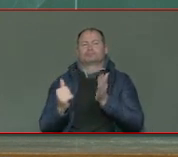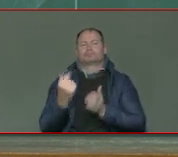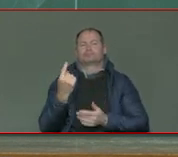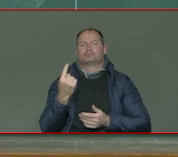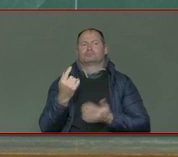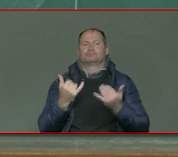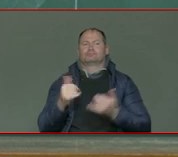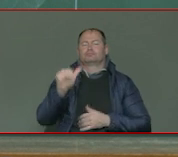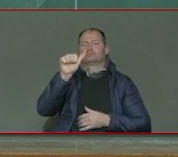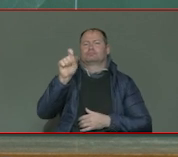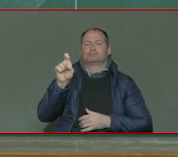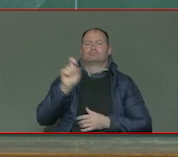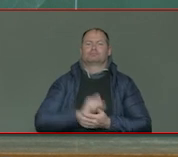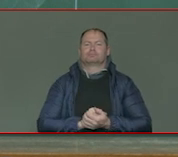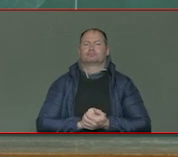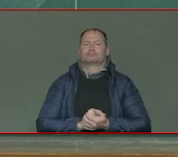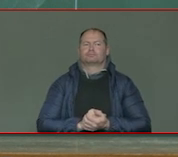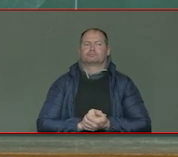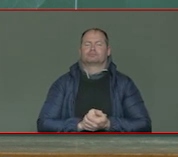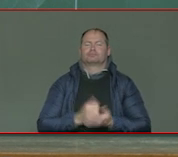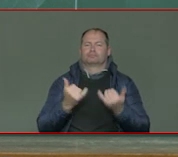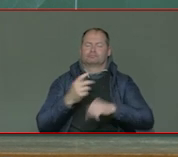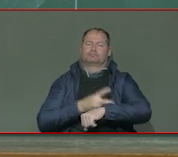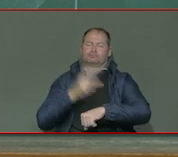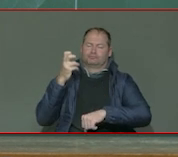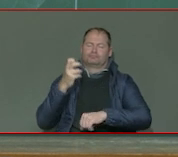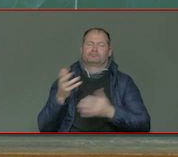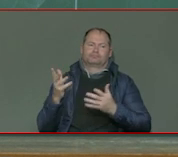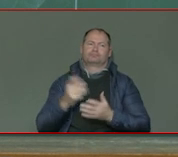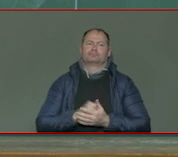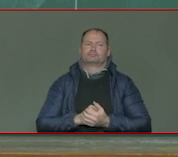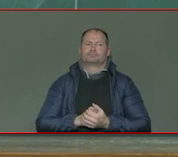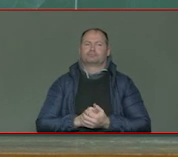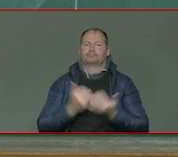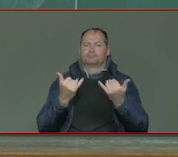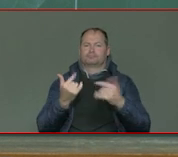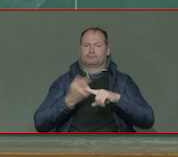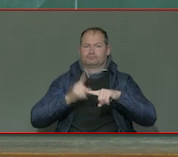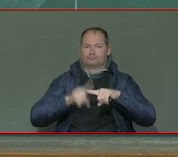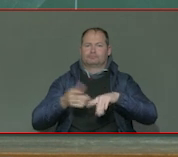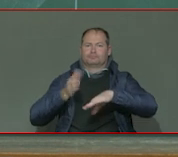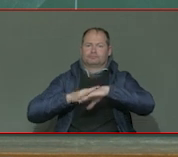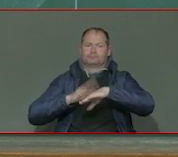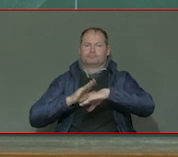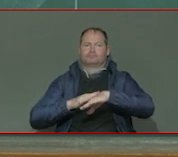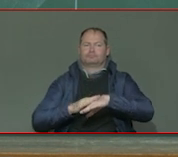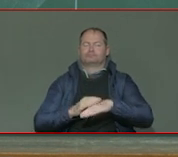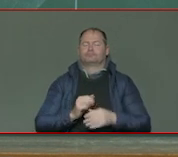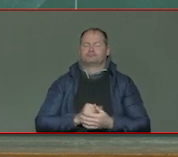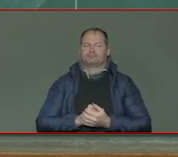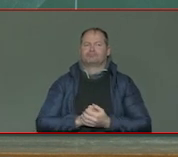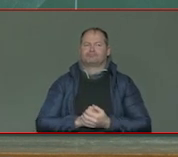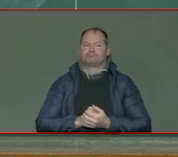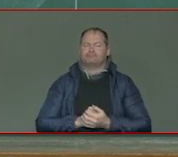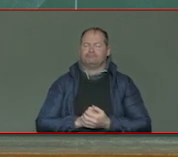6x. That is the derivative. Is that clear? Now we're going to do a few of those. Then I'm going to show you